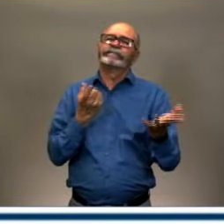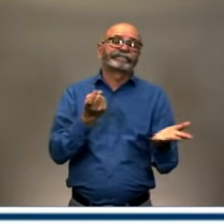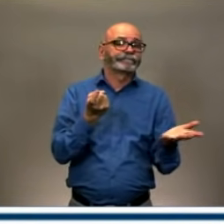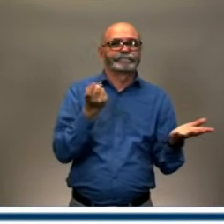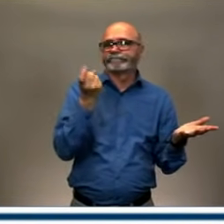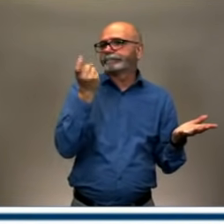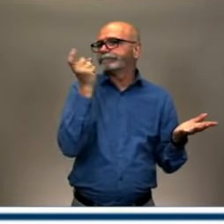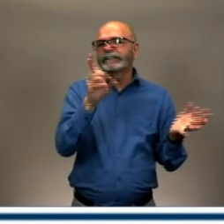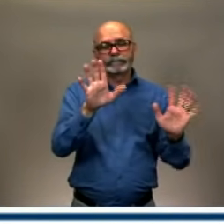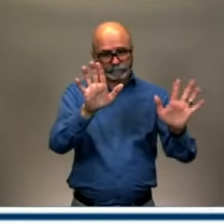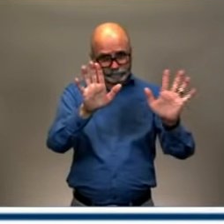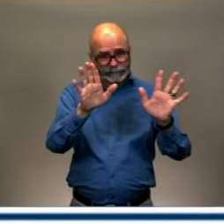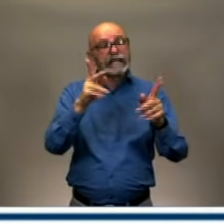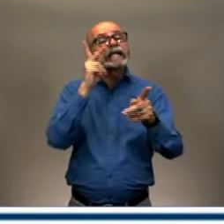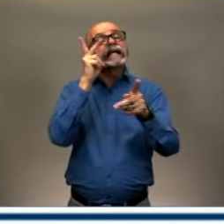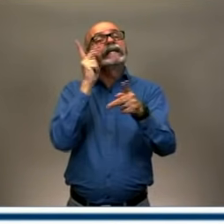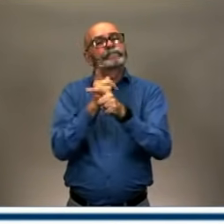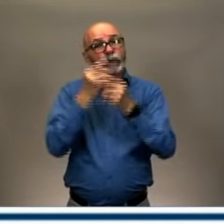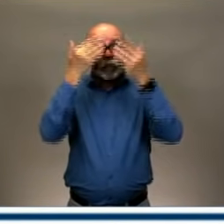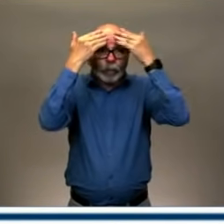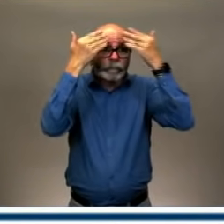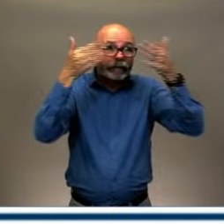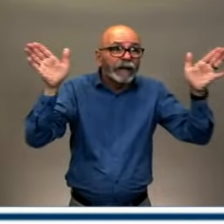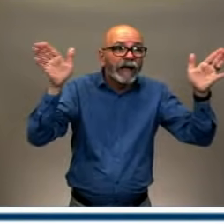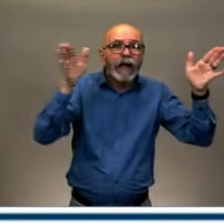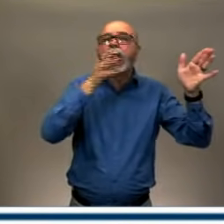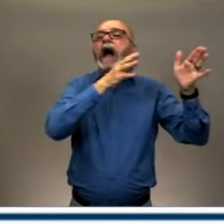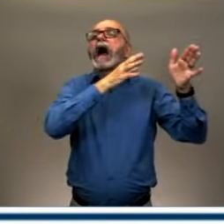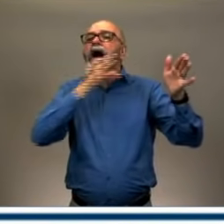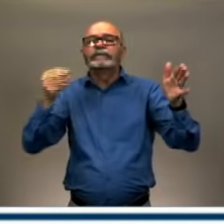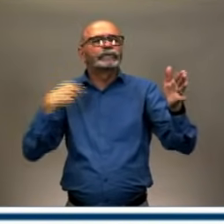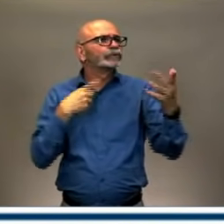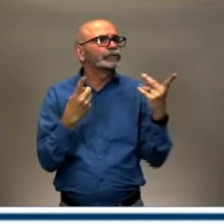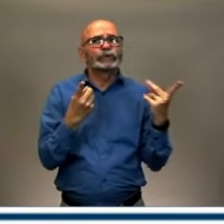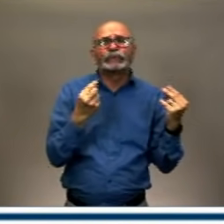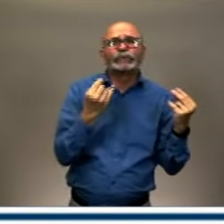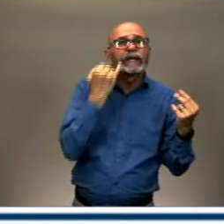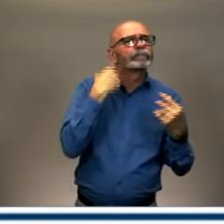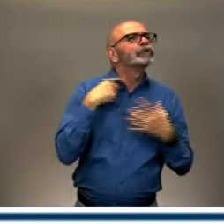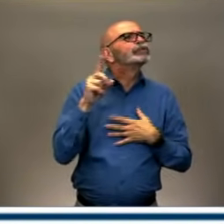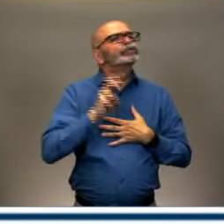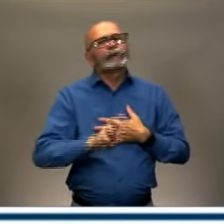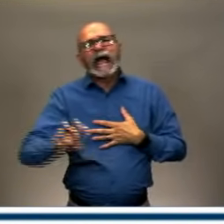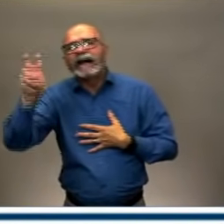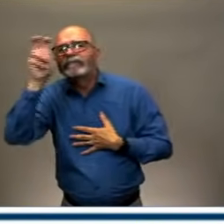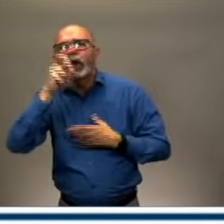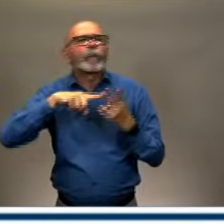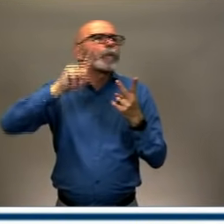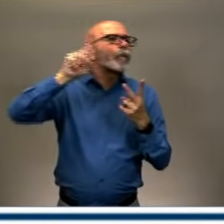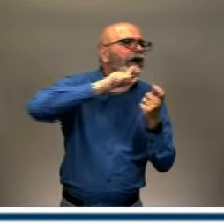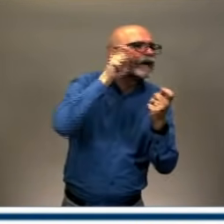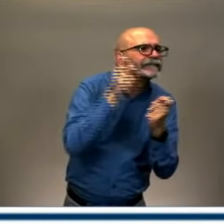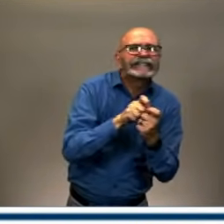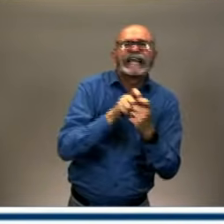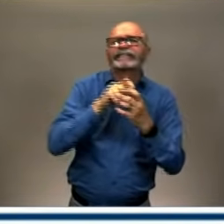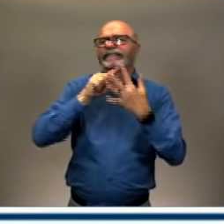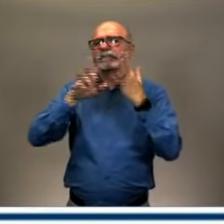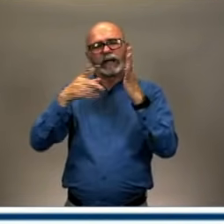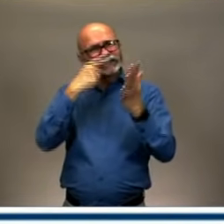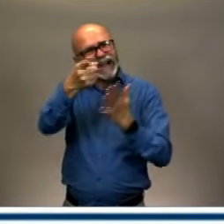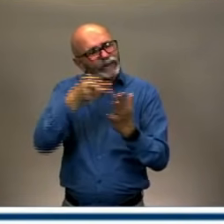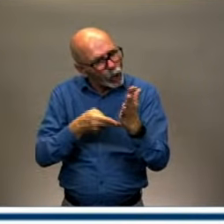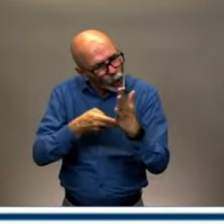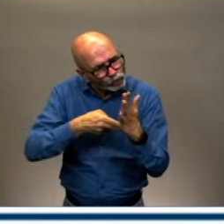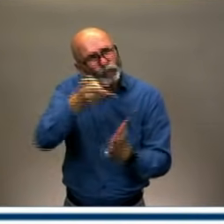be open and transparent about their activities, about their travel, so we can work with them around testing and keep